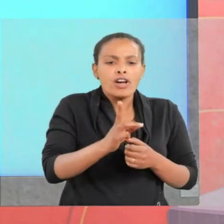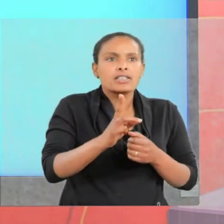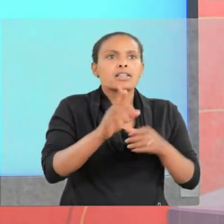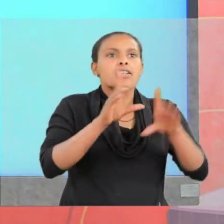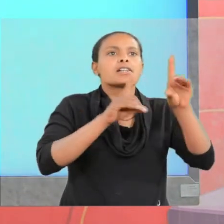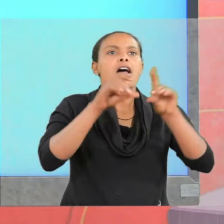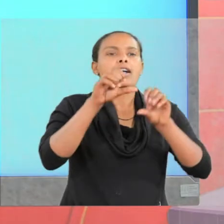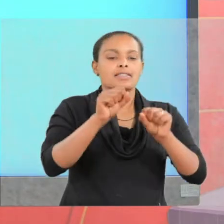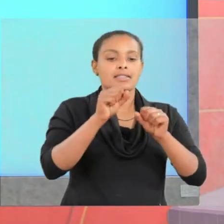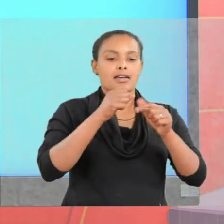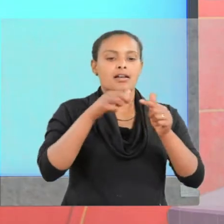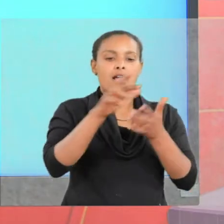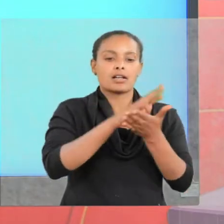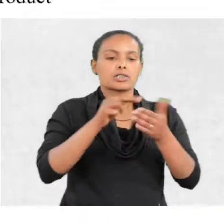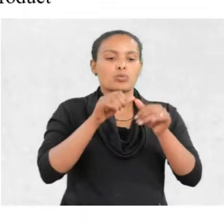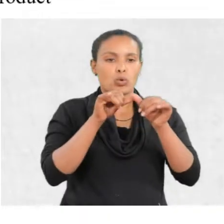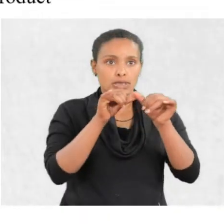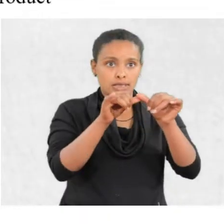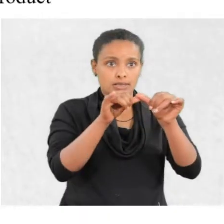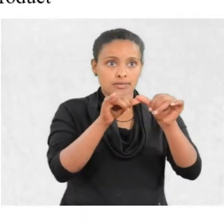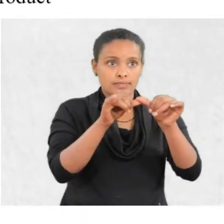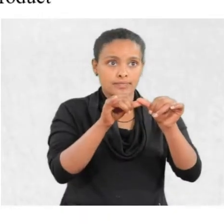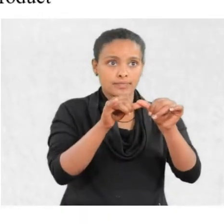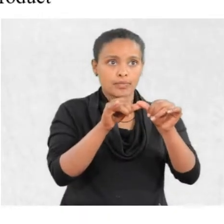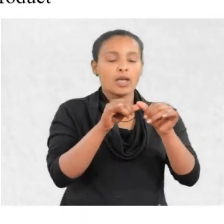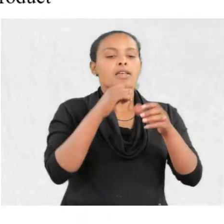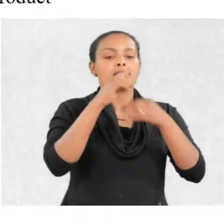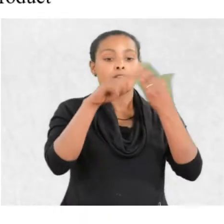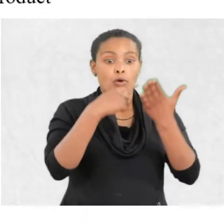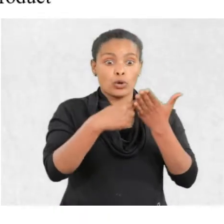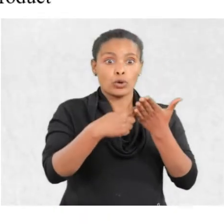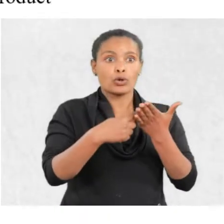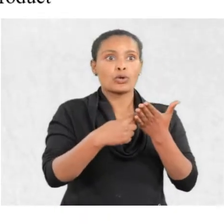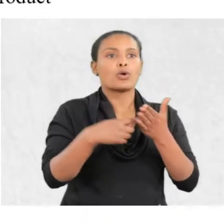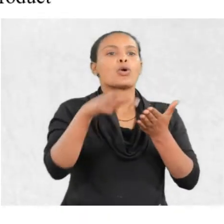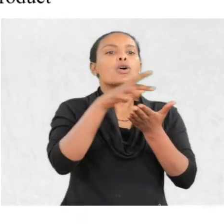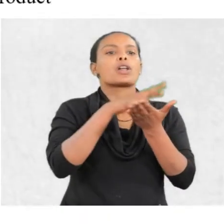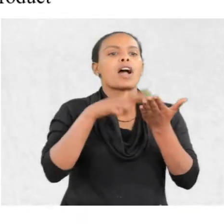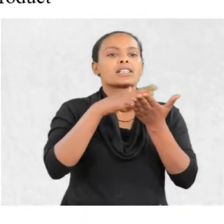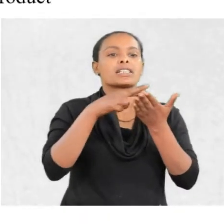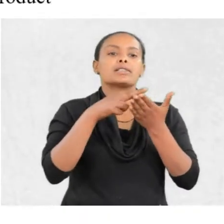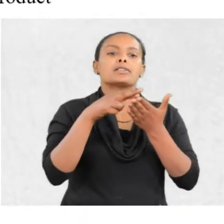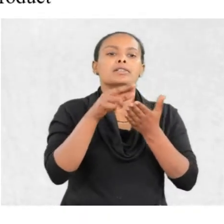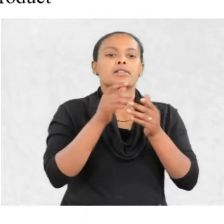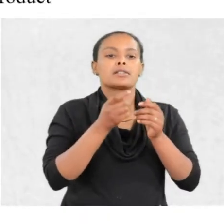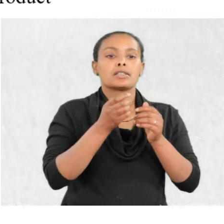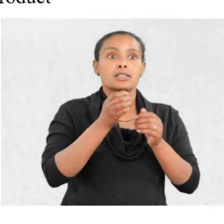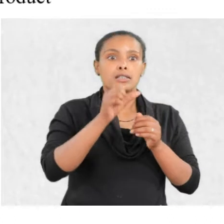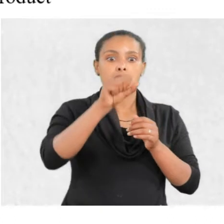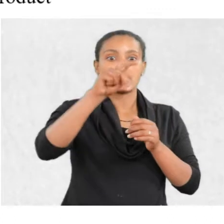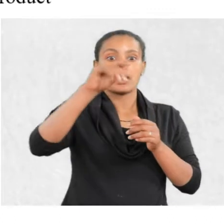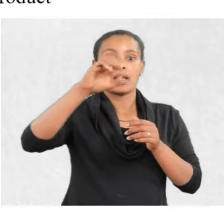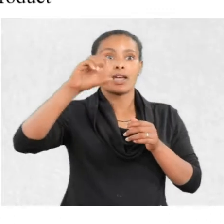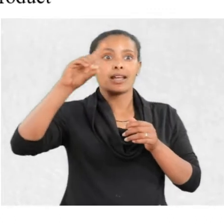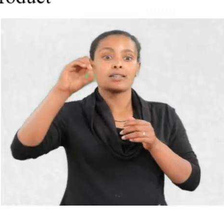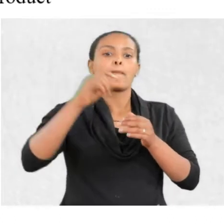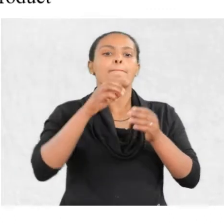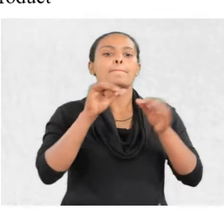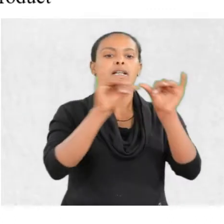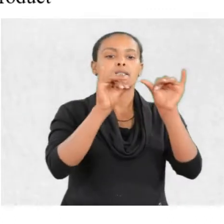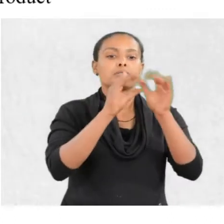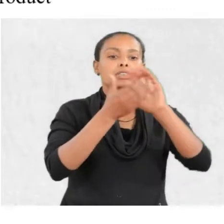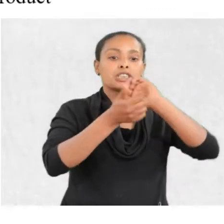a reaction proceed? Therefore, reaction speed measured by the change